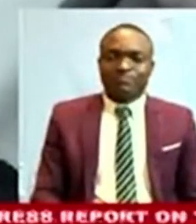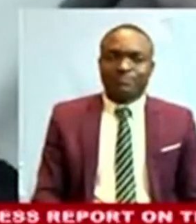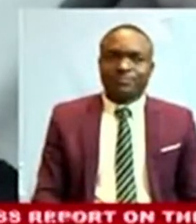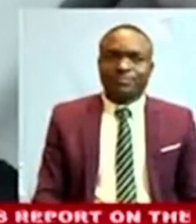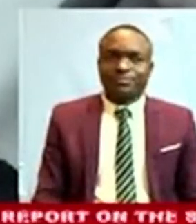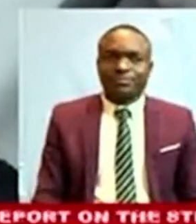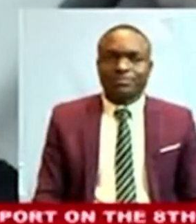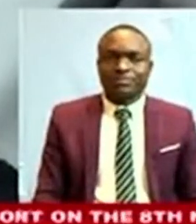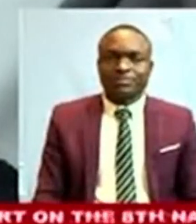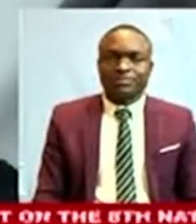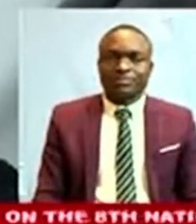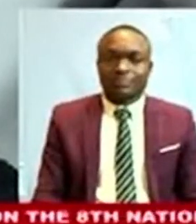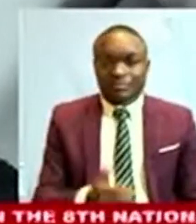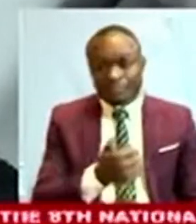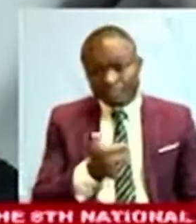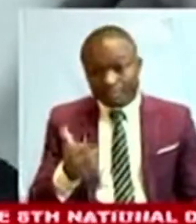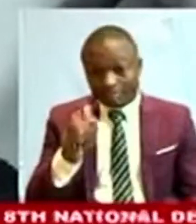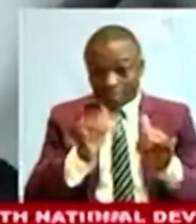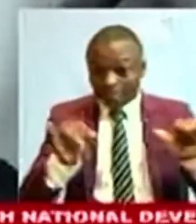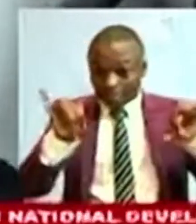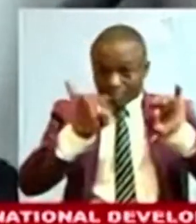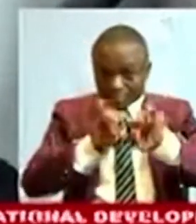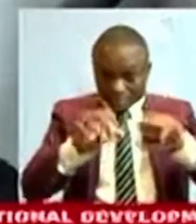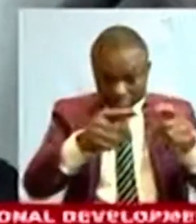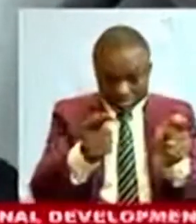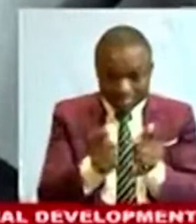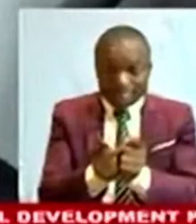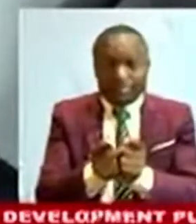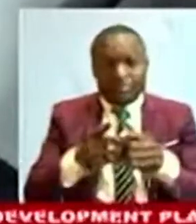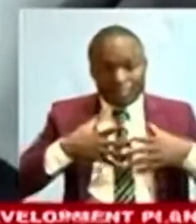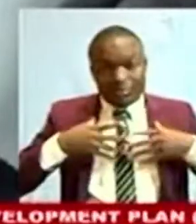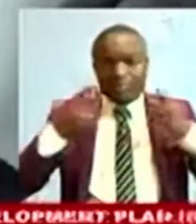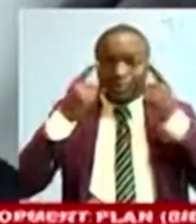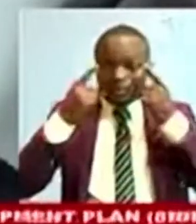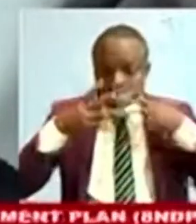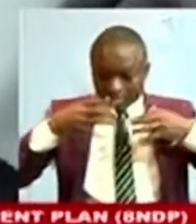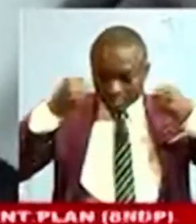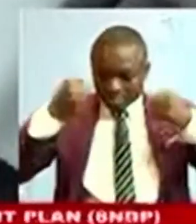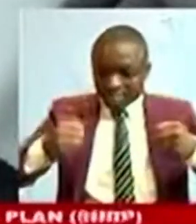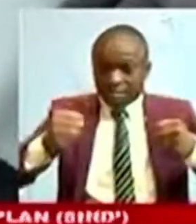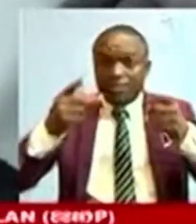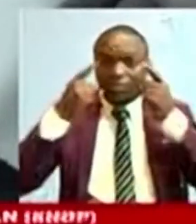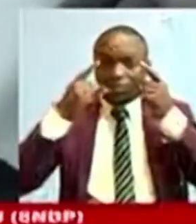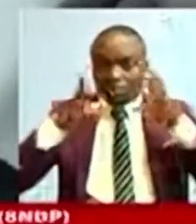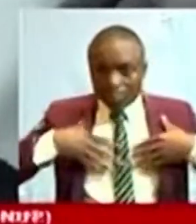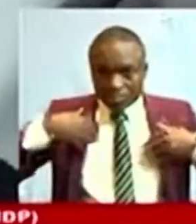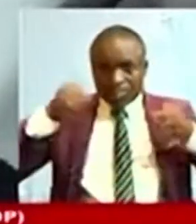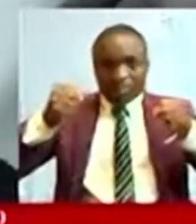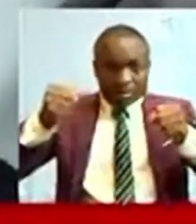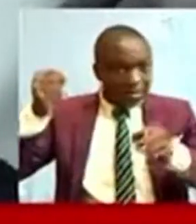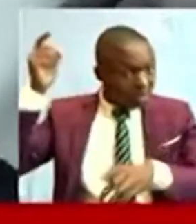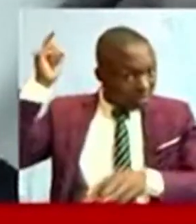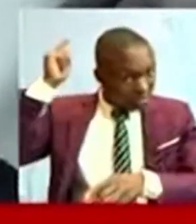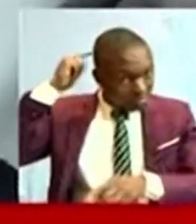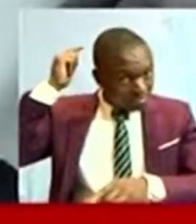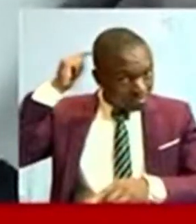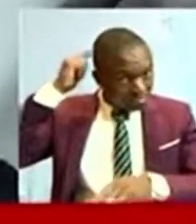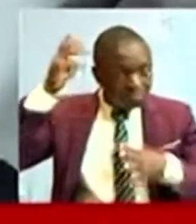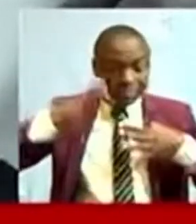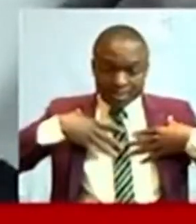Then another very important indicator under strengthening public health is on mental health and substance abuse